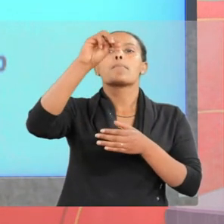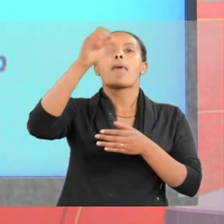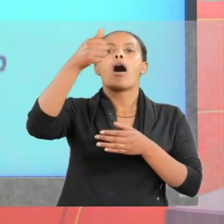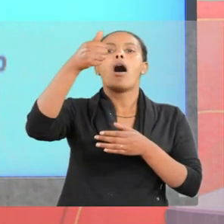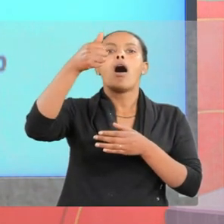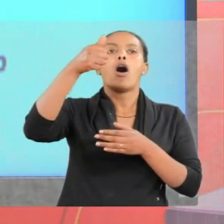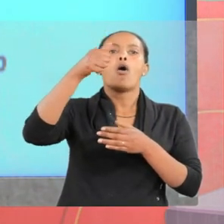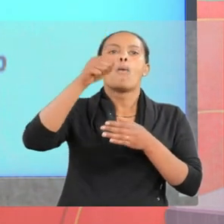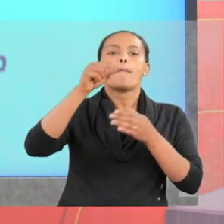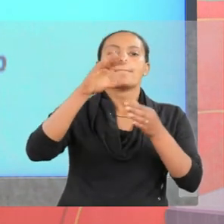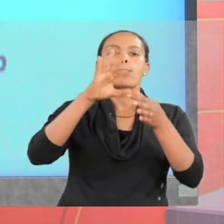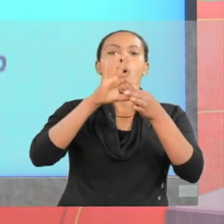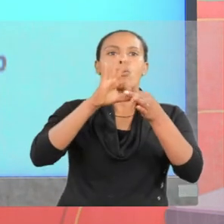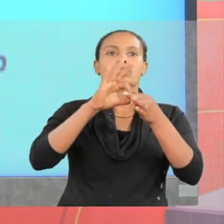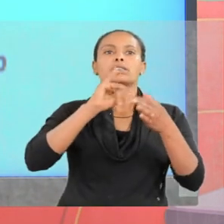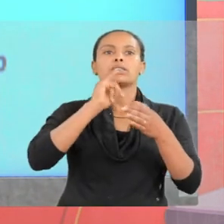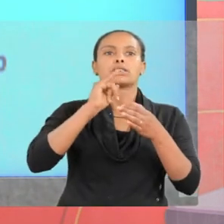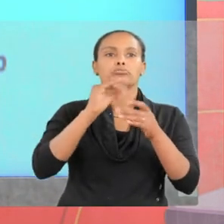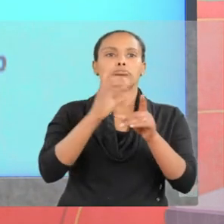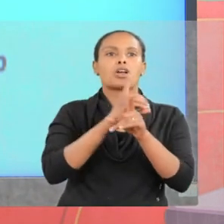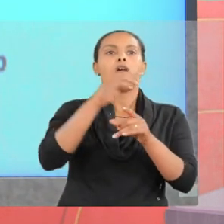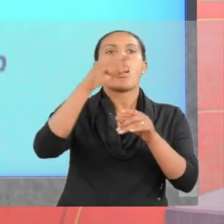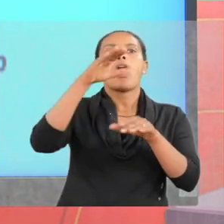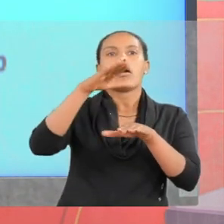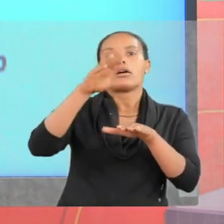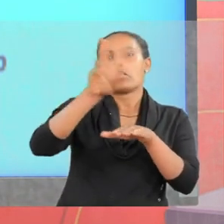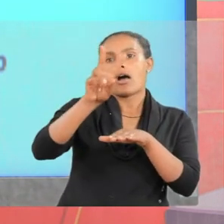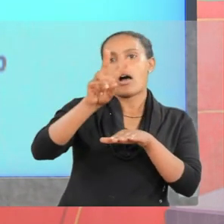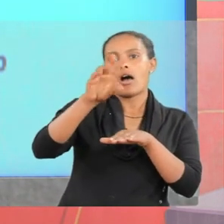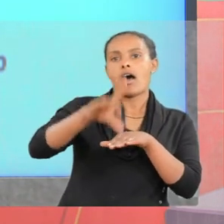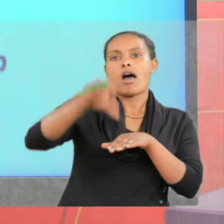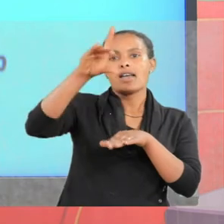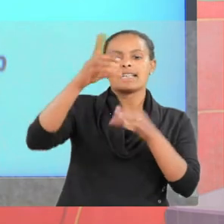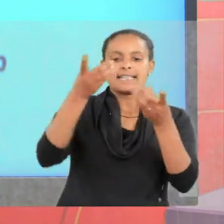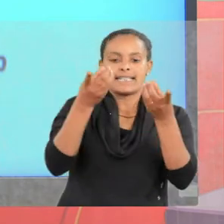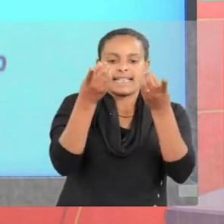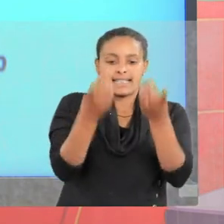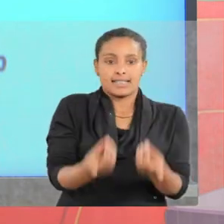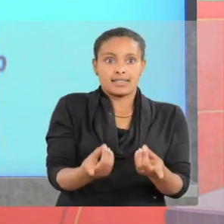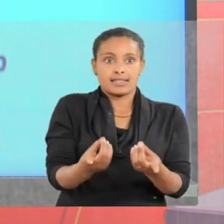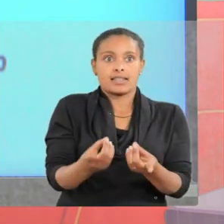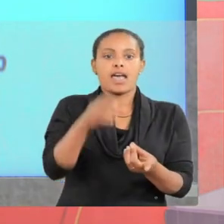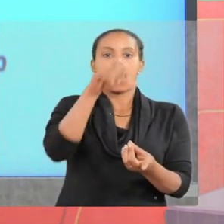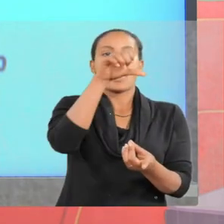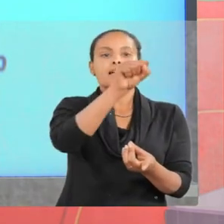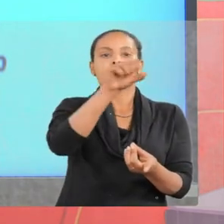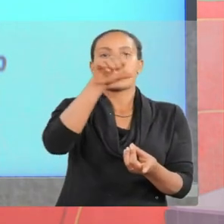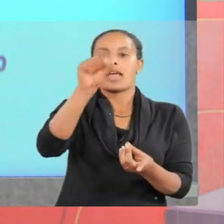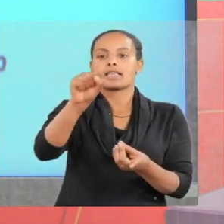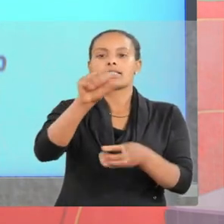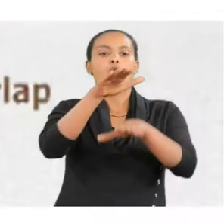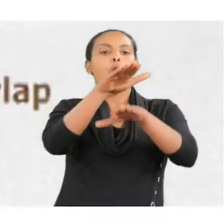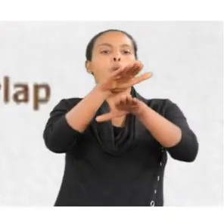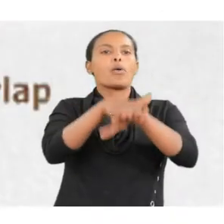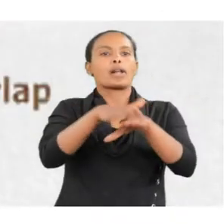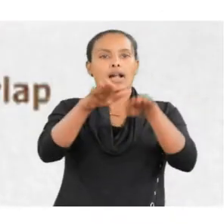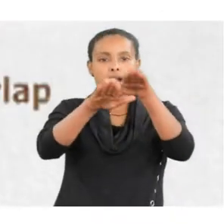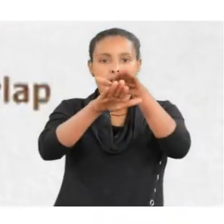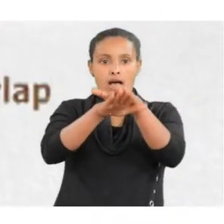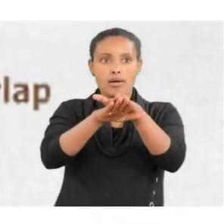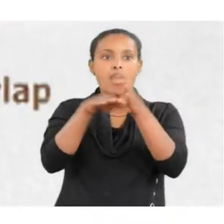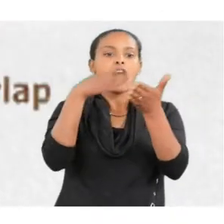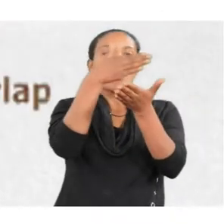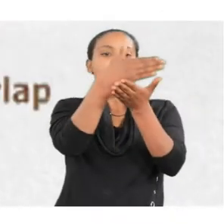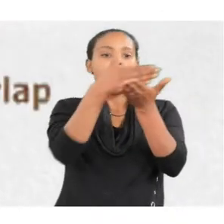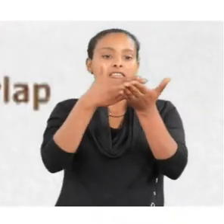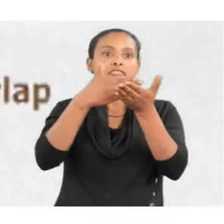formed. Now this is region of high electron charge density, you see. SS overlap. When